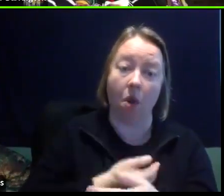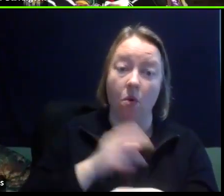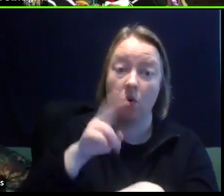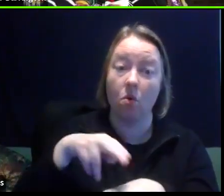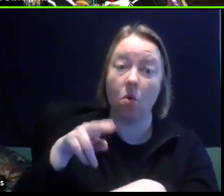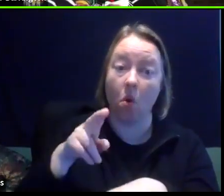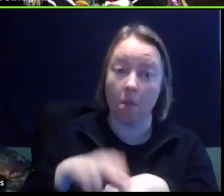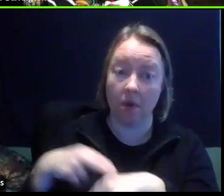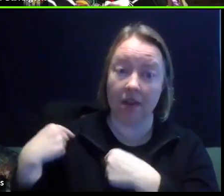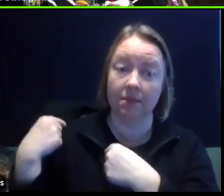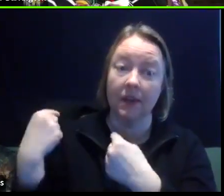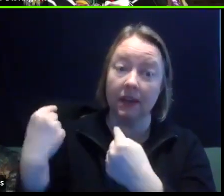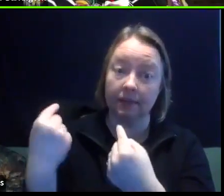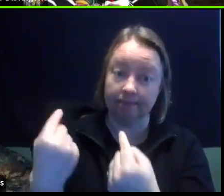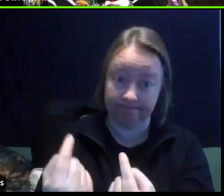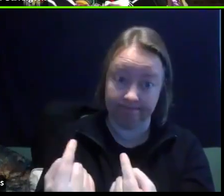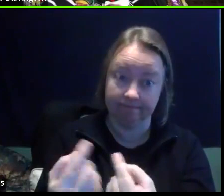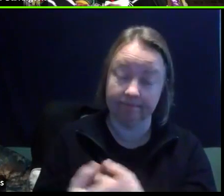been.